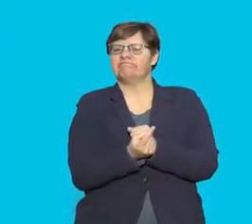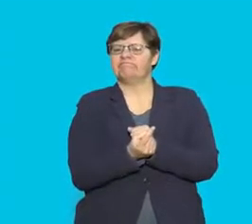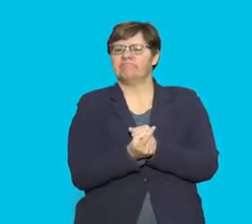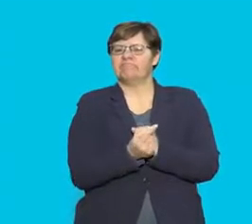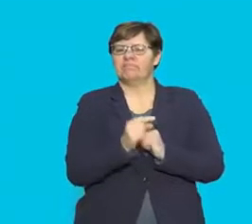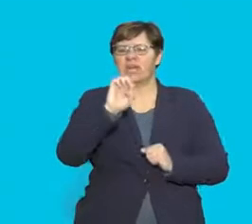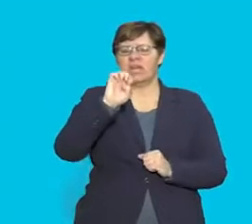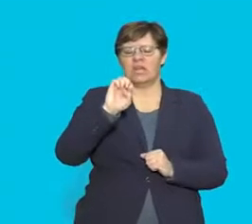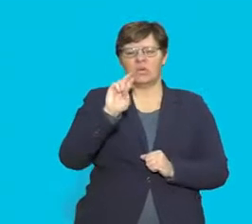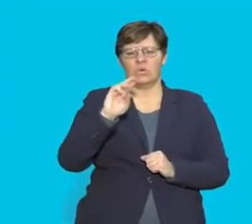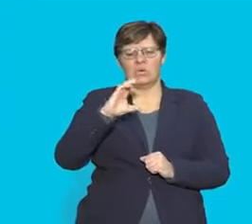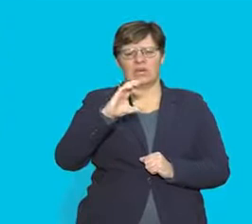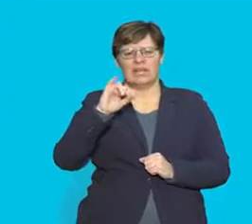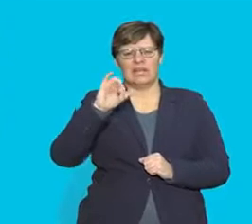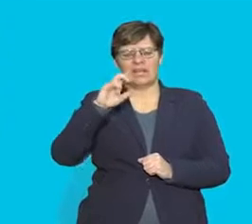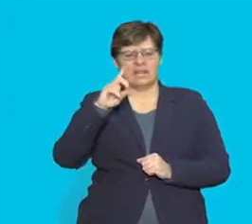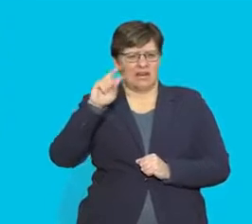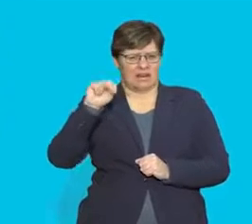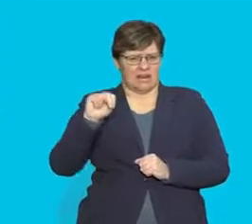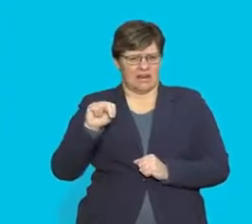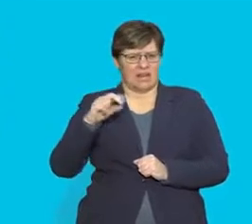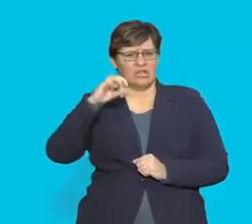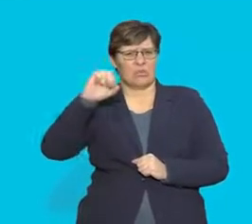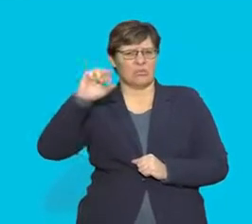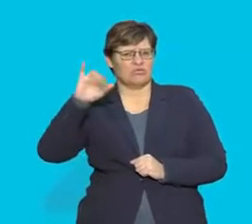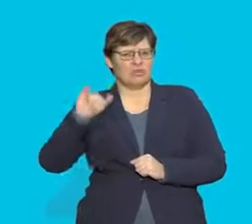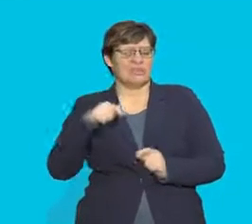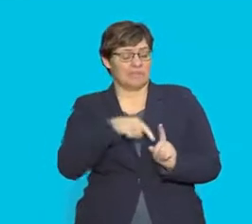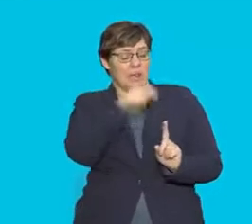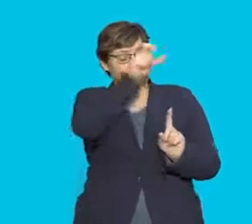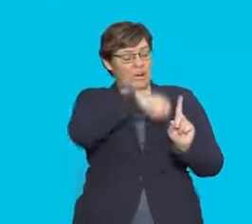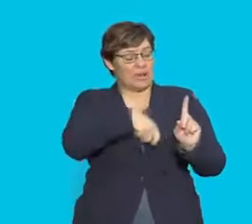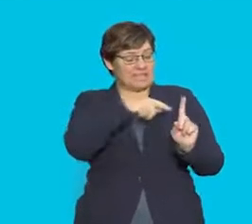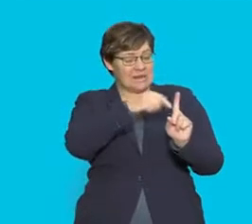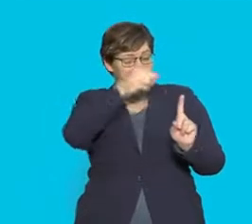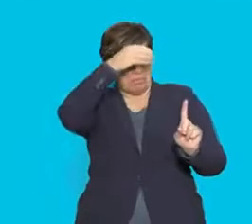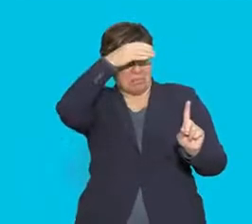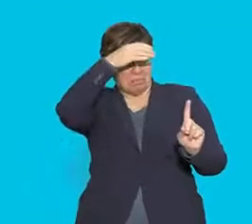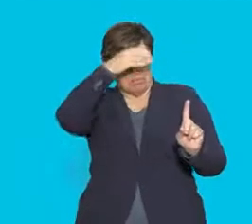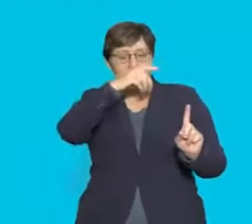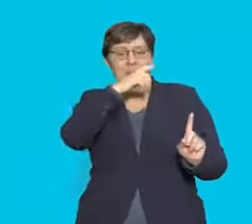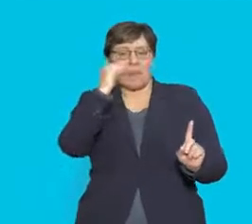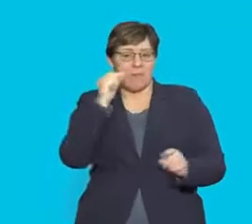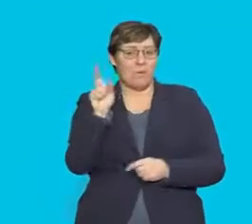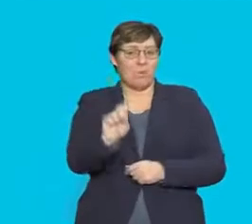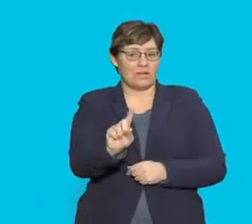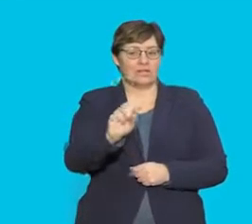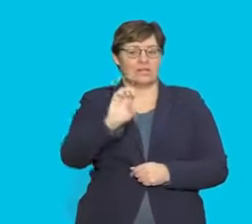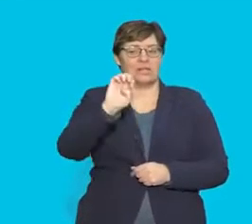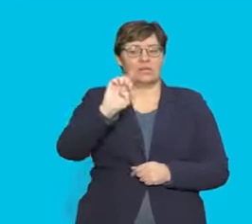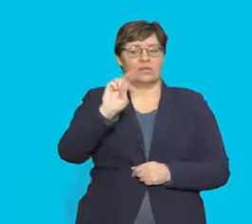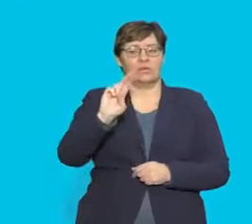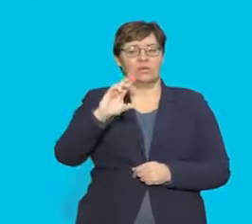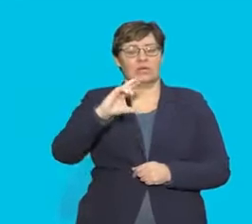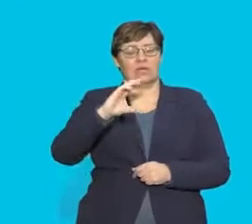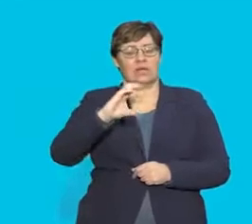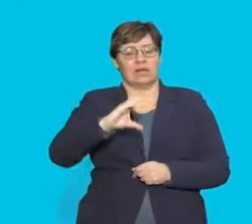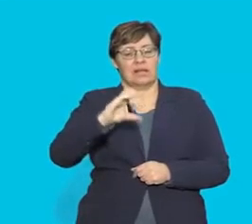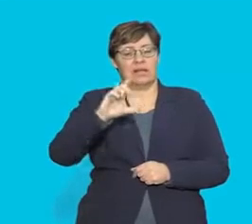geometry that we are talking about. So there was a very intelligent gentleman called Euclide, who was a Greek mathematician